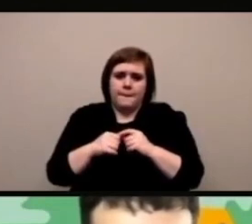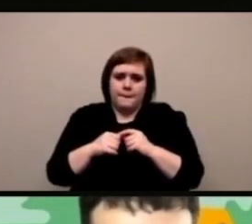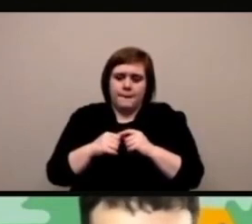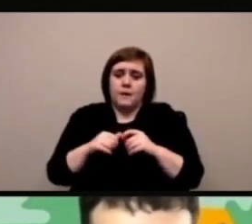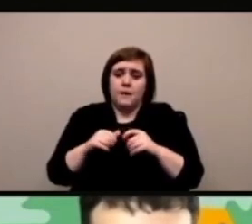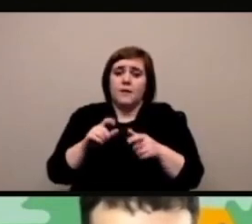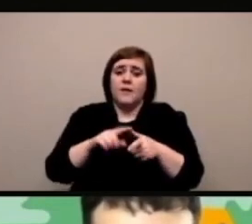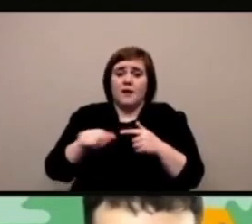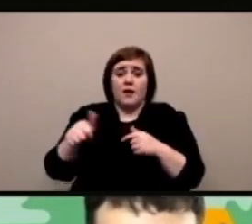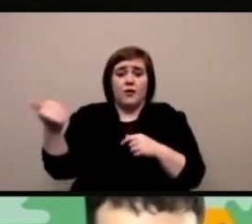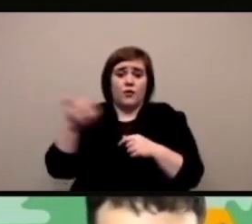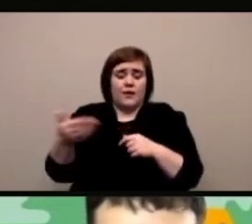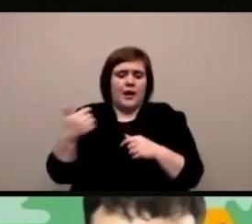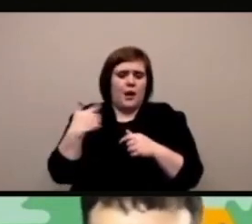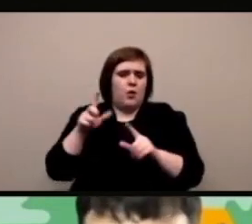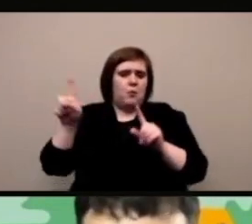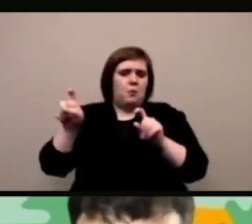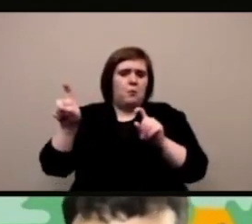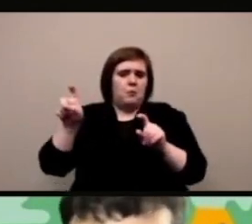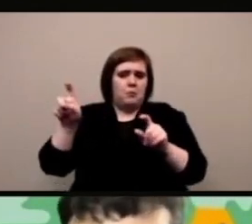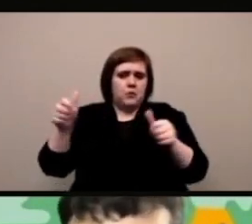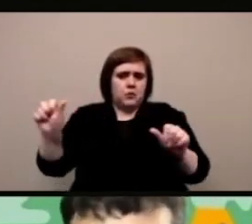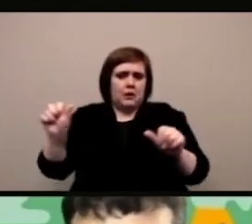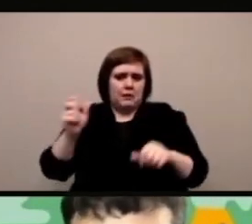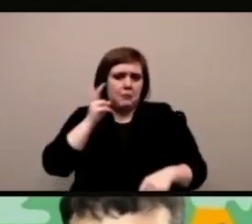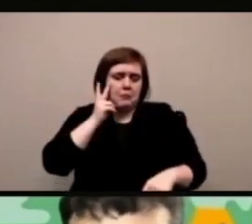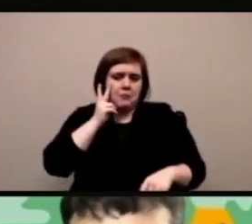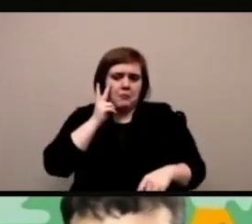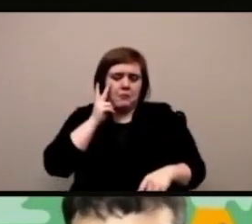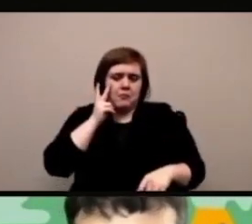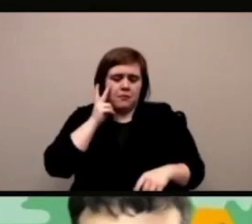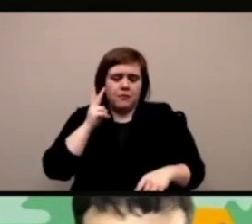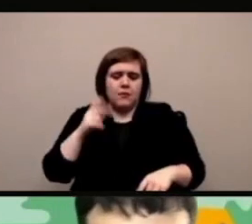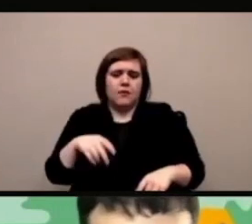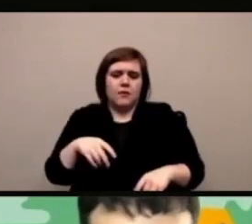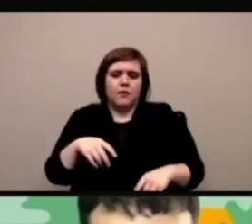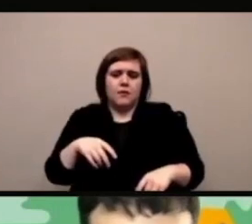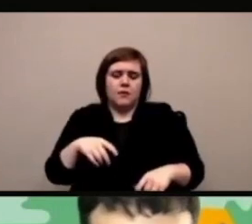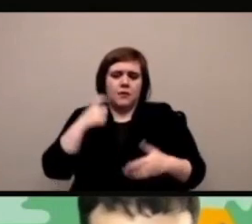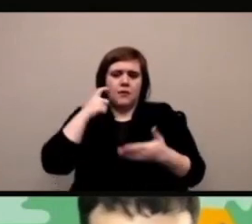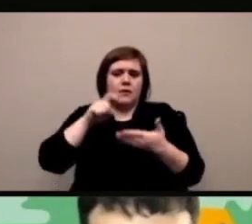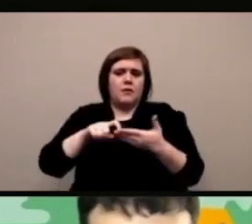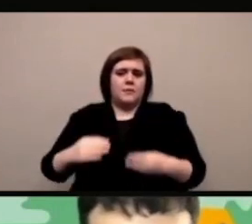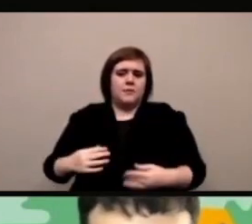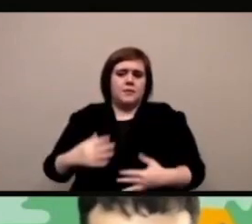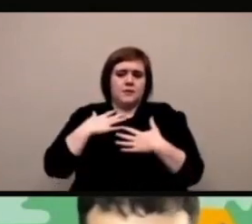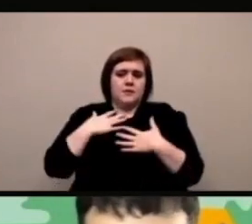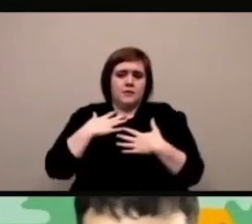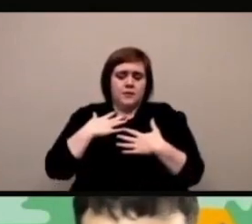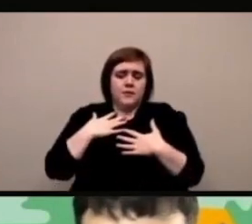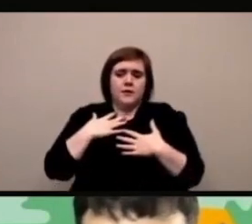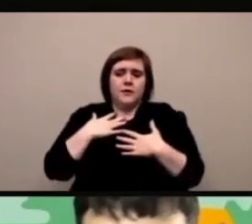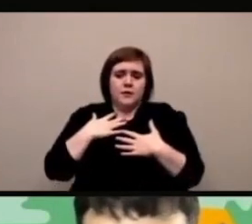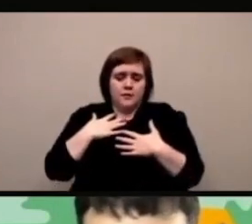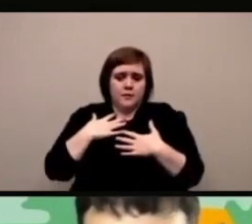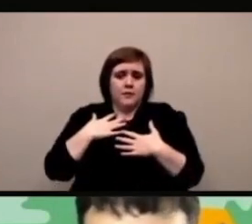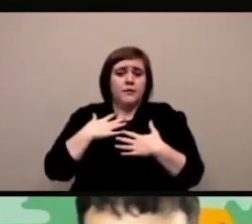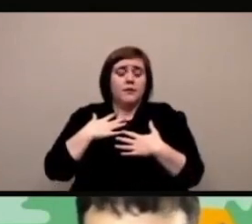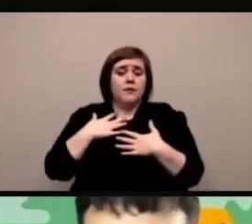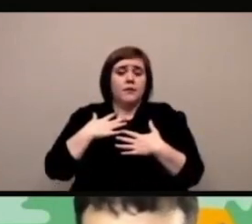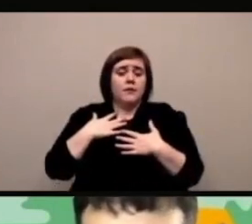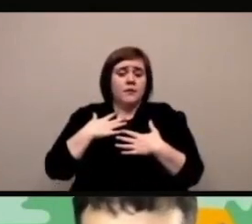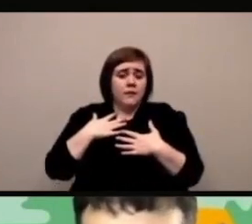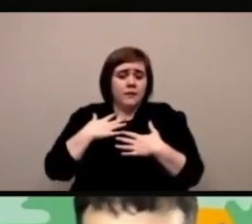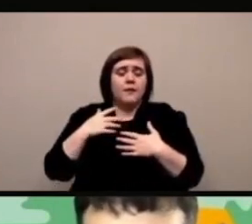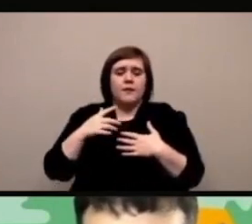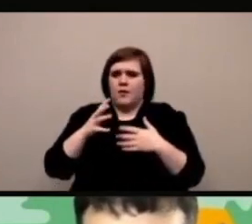Another thing I wanted to try, just inspired by the animation where Aaron was in the